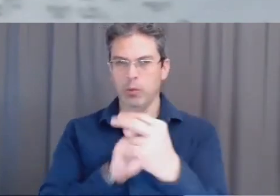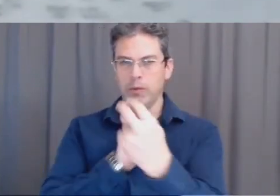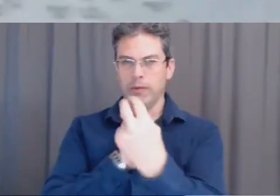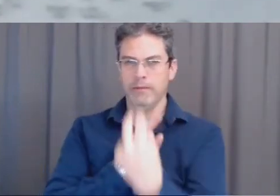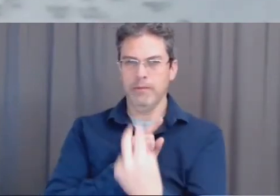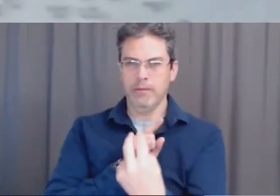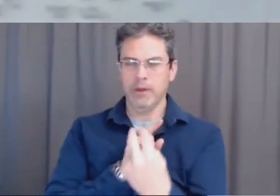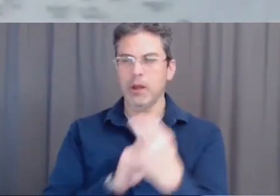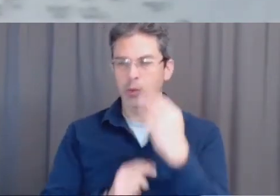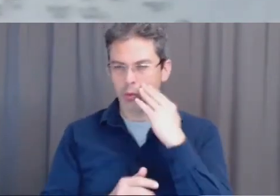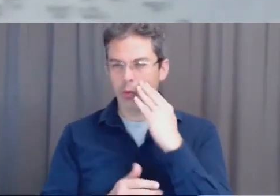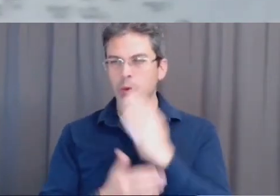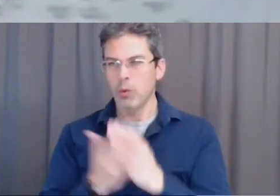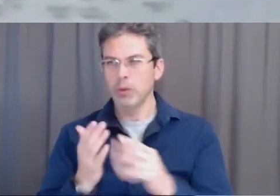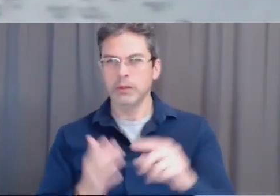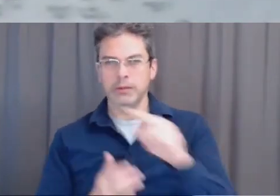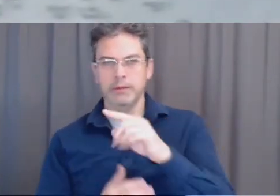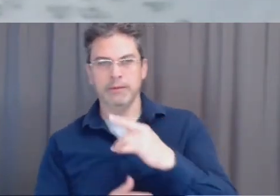and apprehension